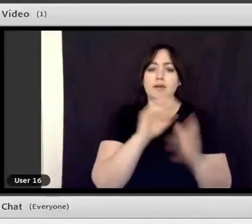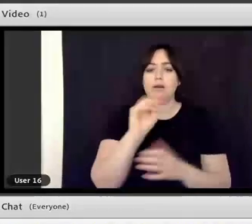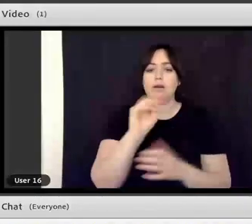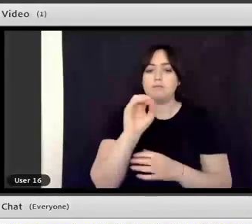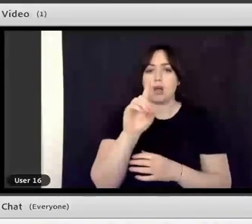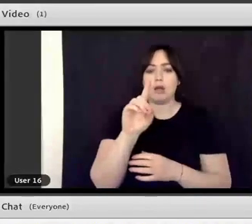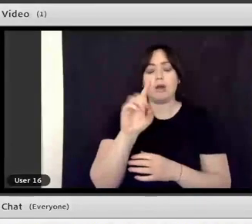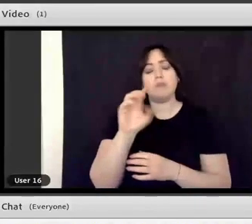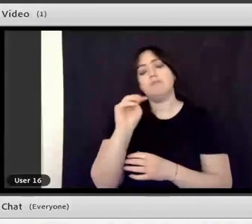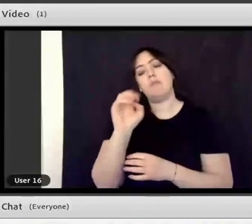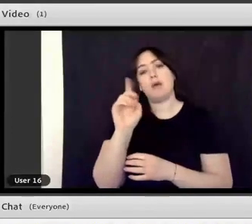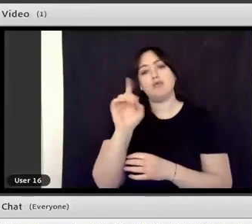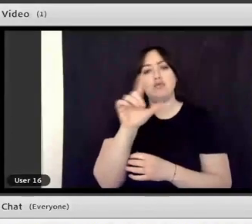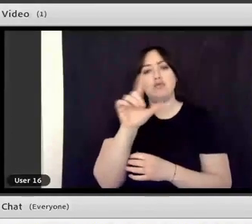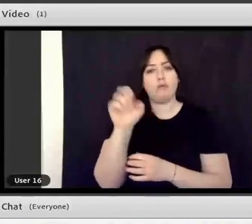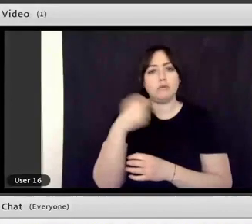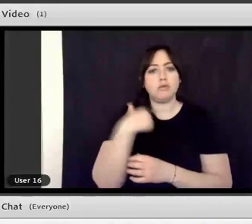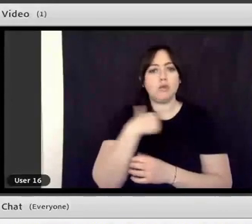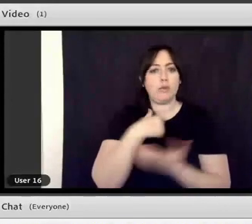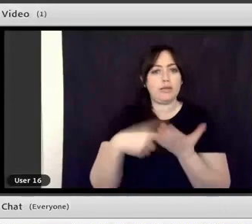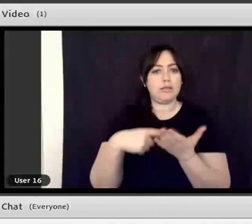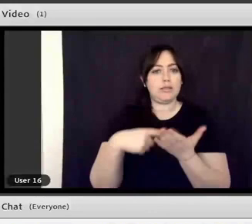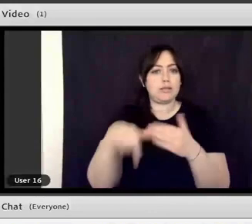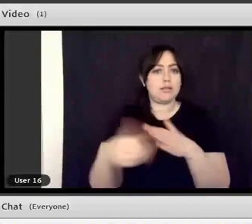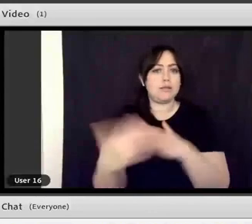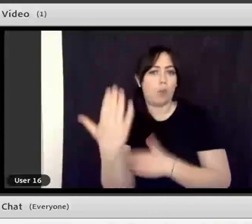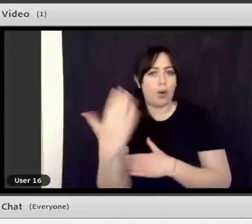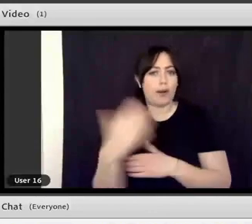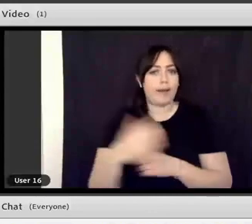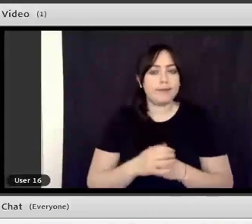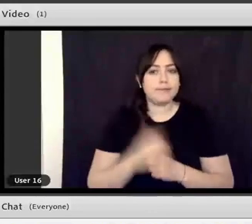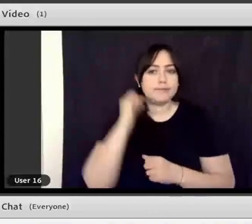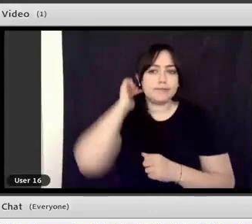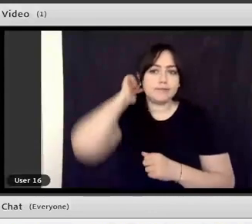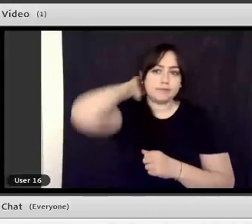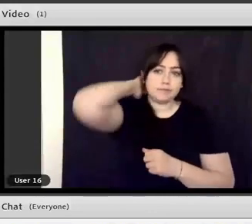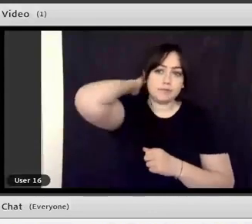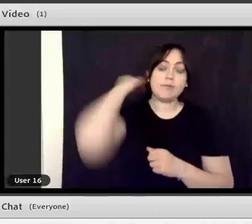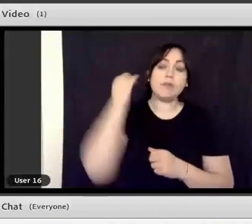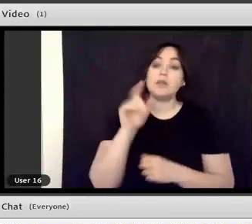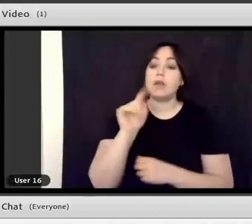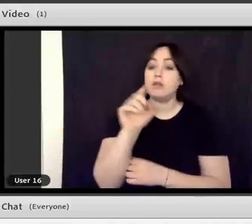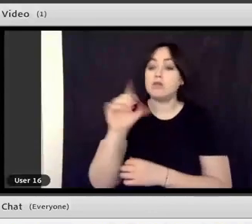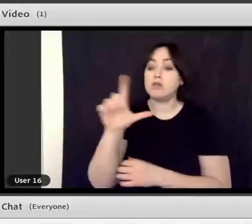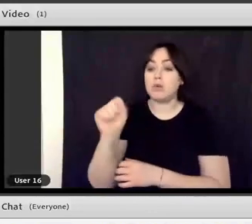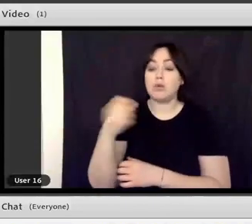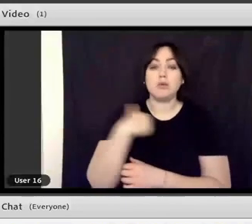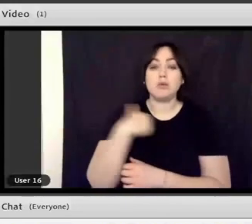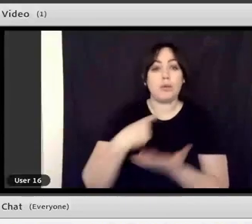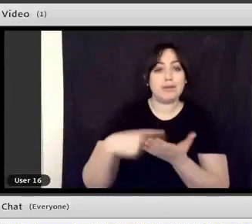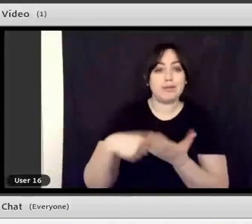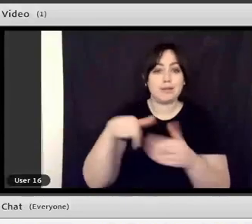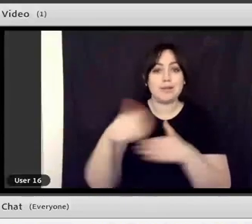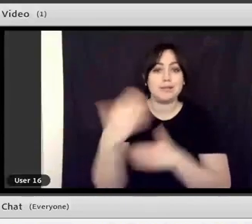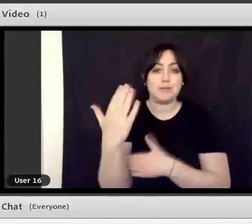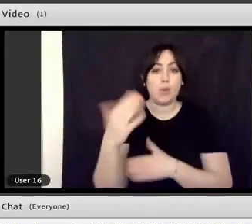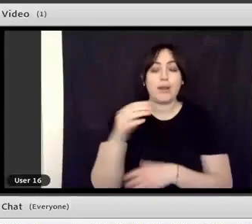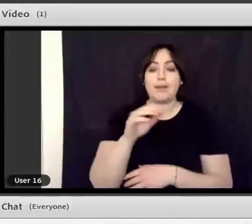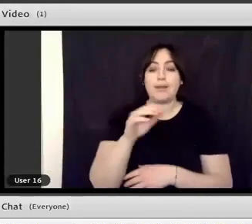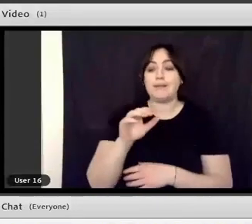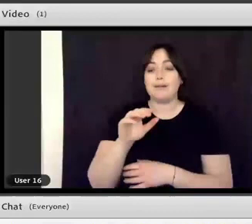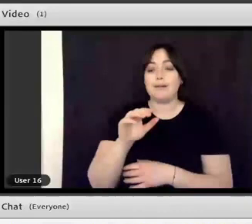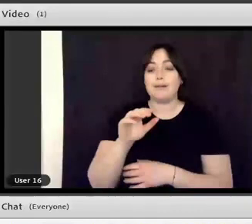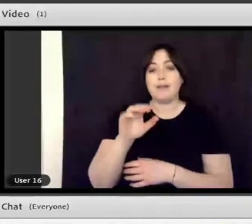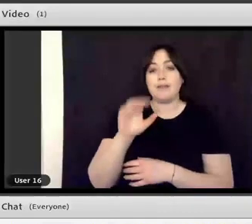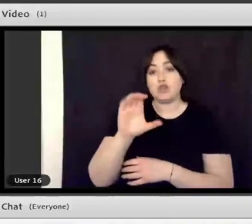Just to clarify a little bit, the tools that we talked about this morning, in particular, the short set, the child functioning module,